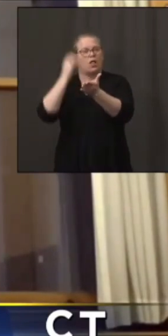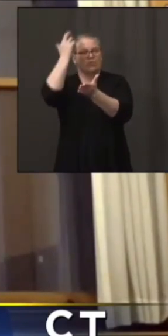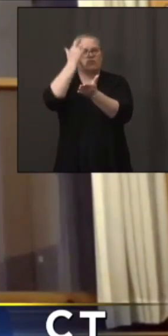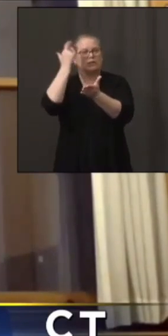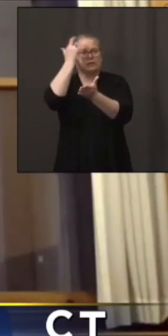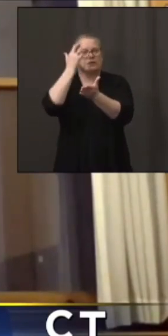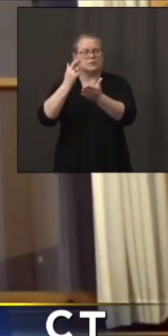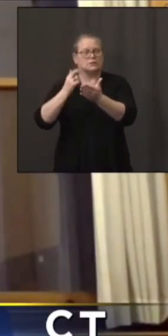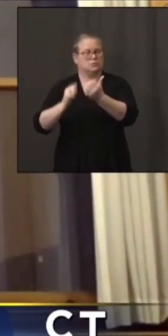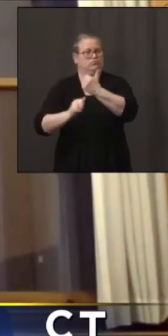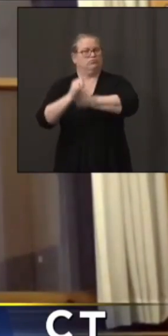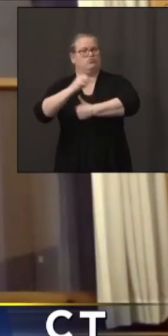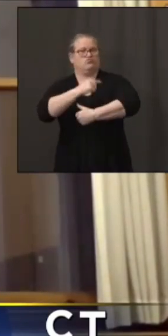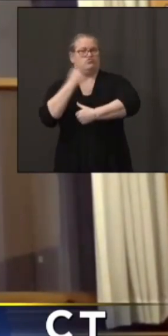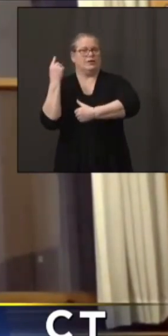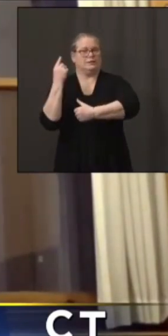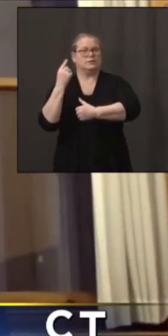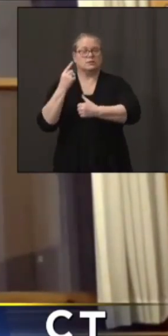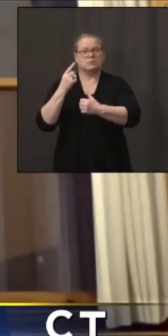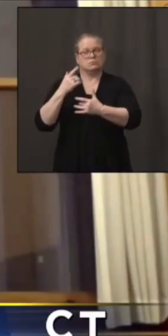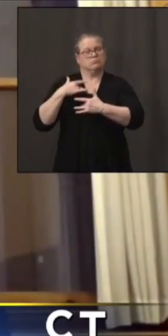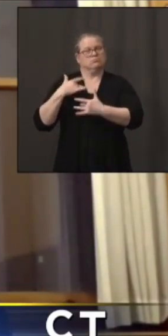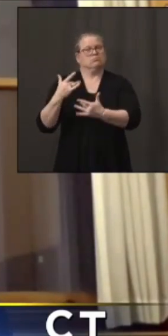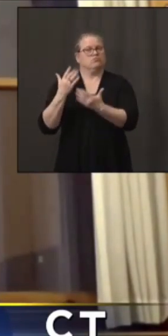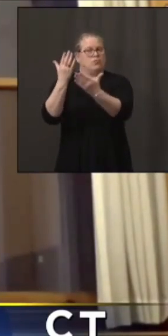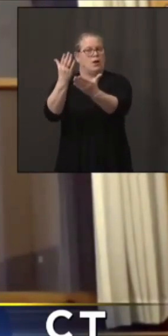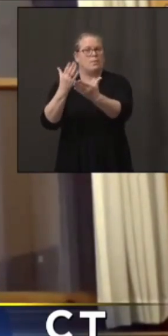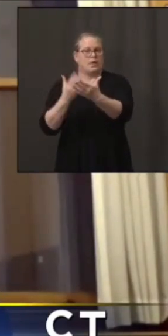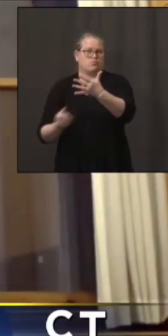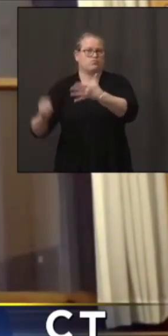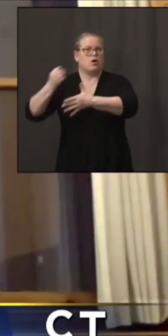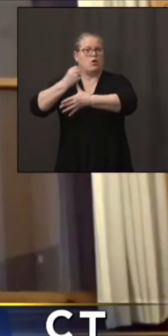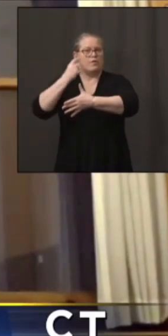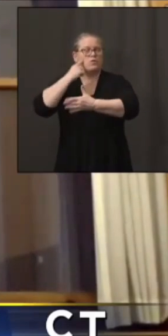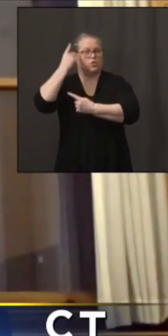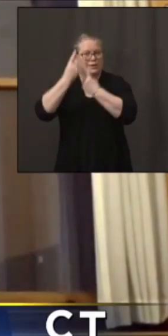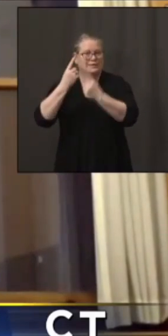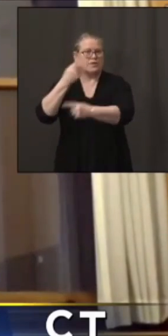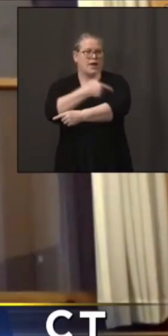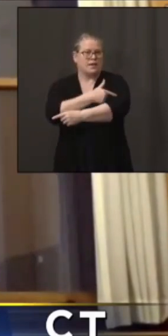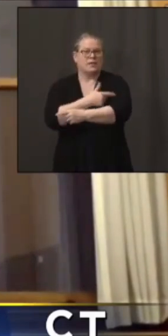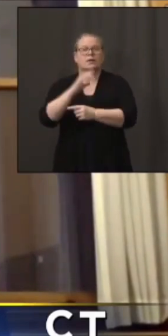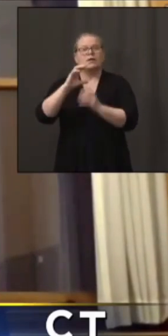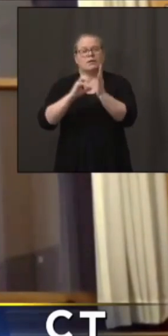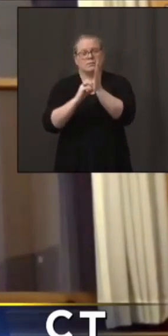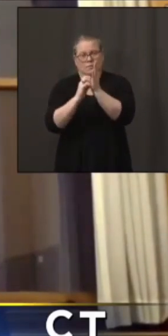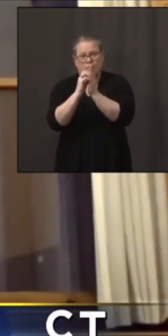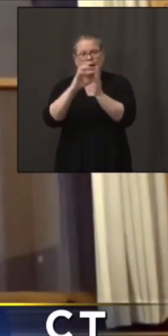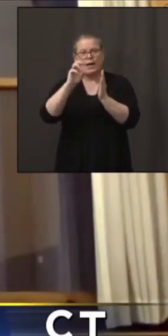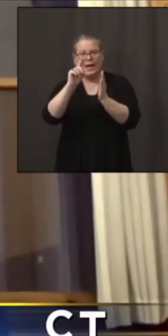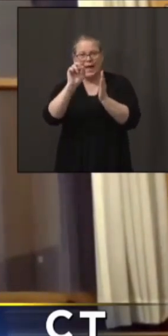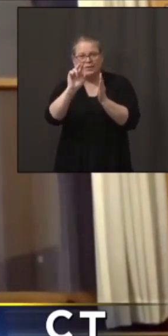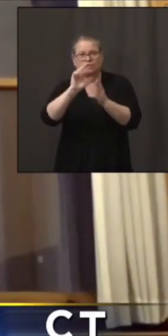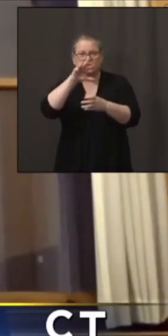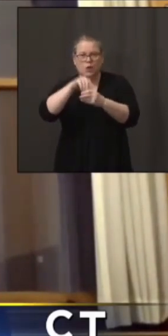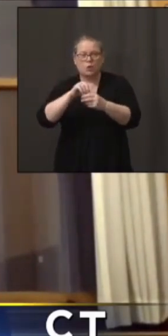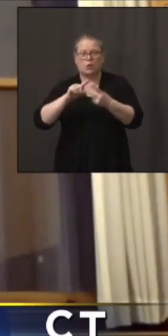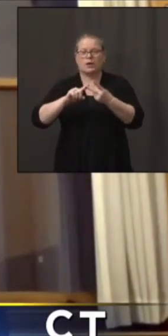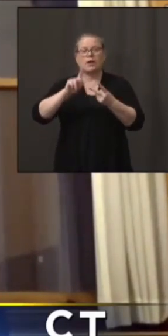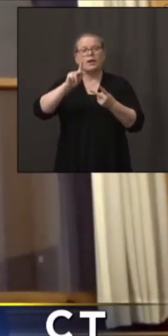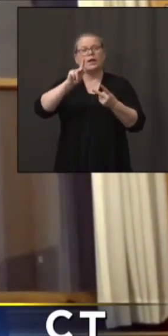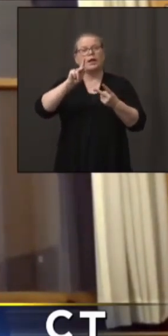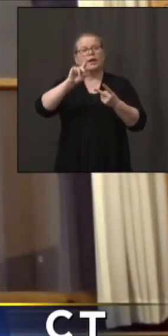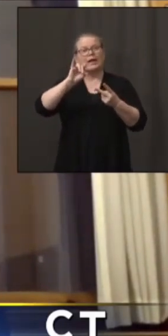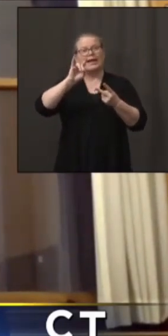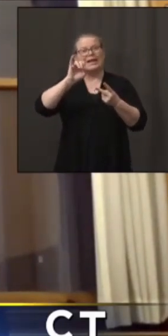are they recommend are kind of prioritized for consideration, and those do include cancer, chronic kidney disease,